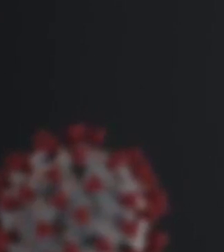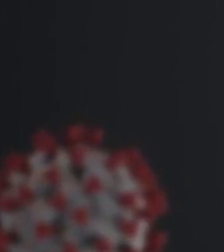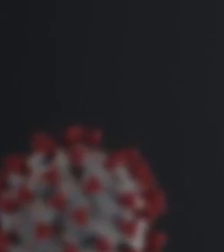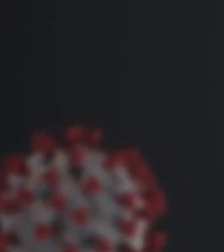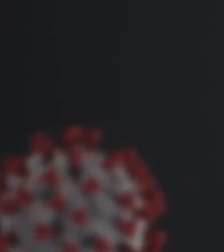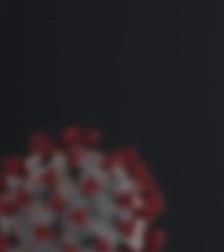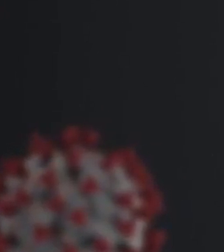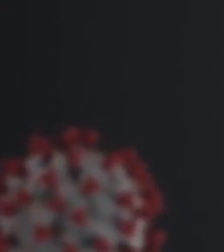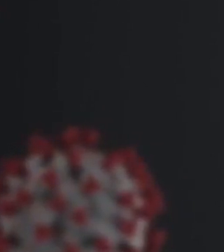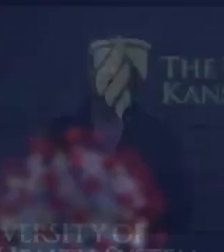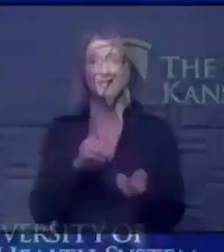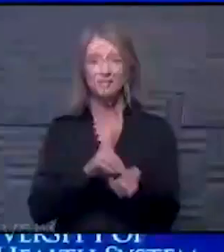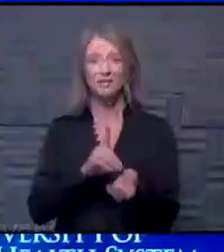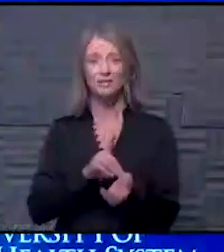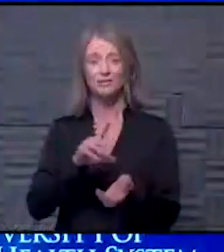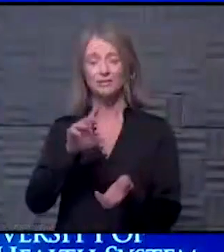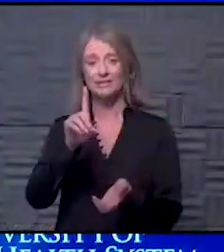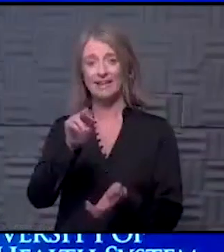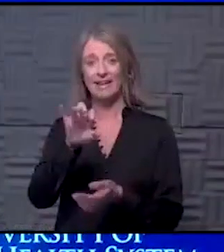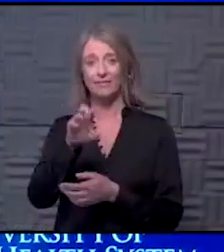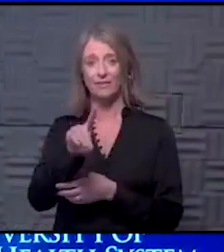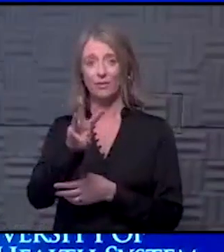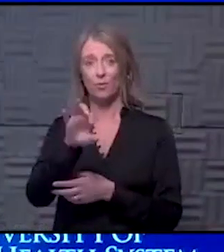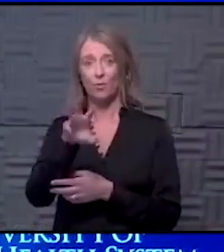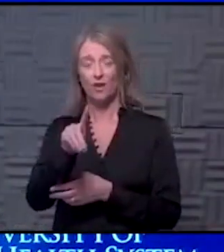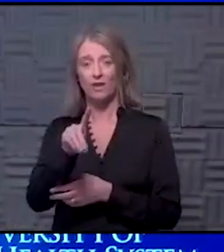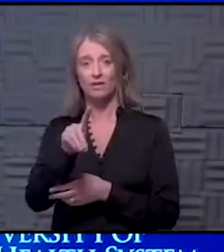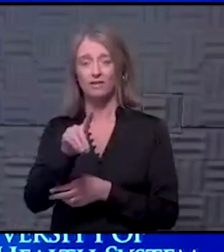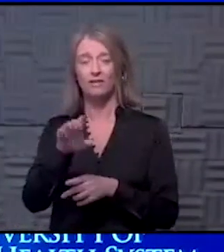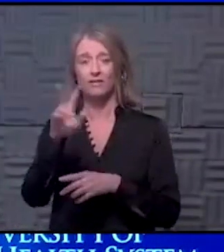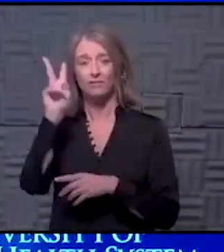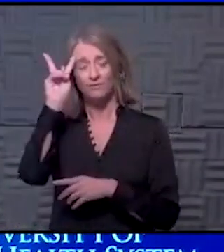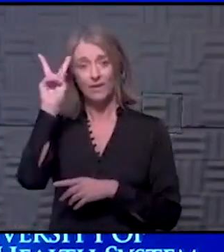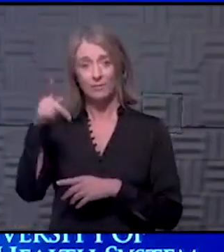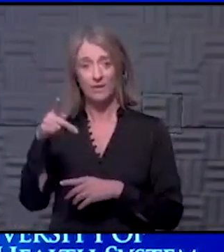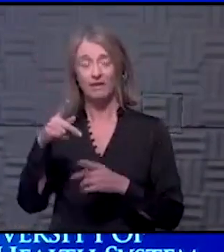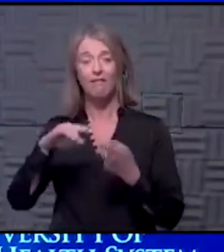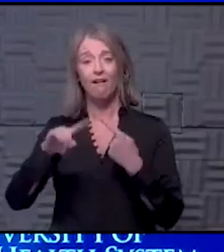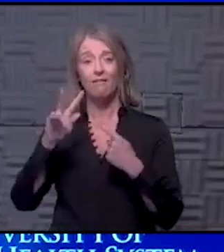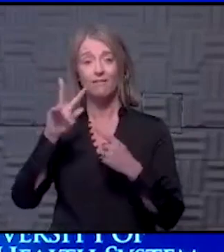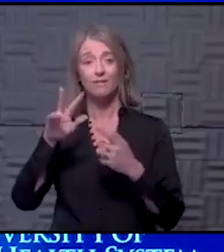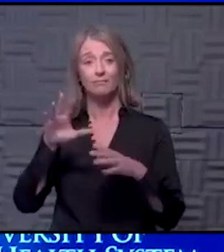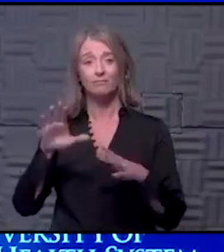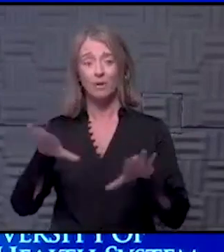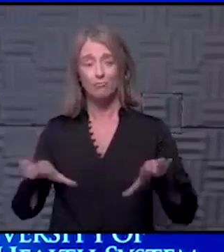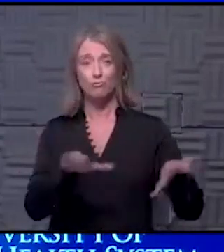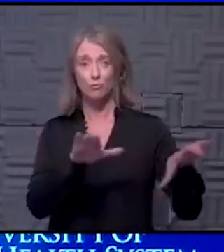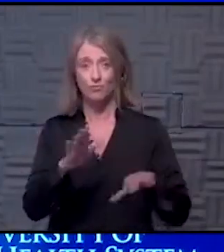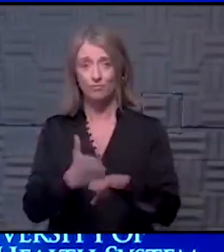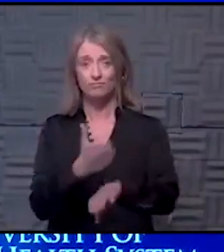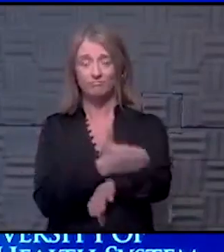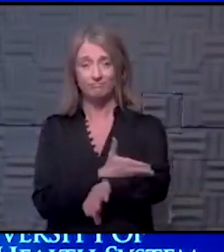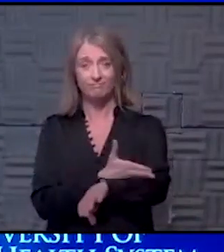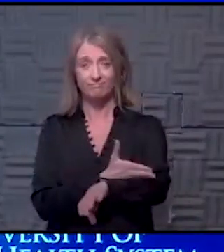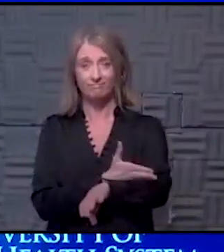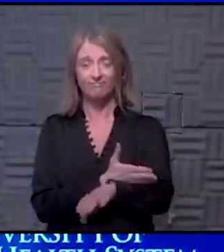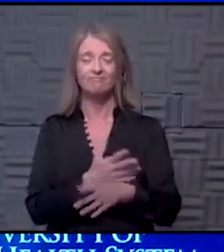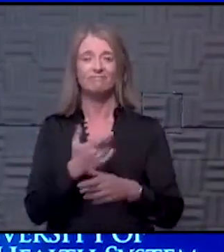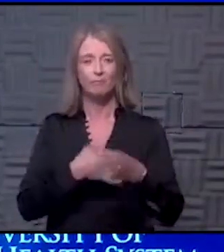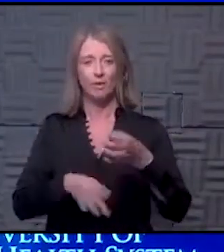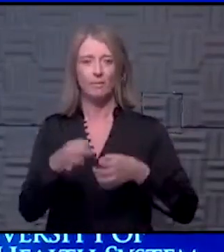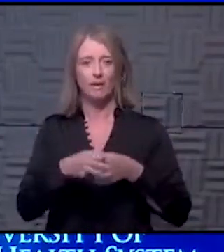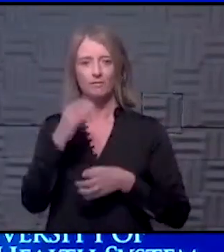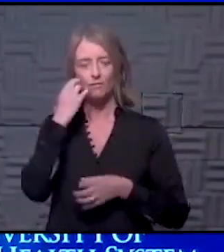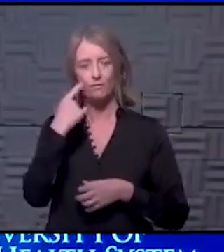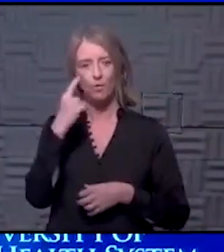Good morning, everyone. I'm Dr. David Wild, Vice President of Performance Improvement here at the University of Kansas Health System, sitting in for our Chief Medical Officer, Dr. Steve